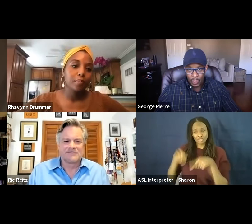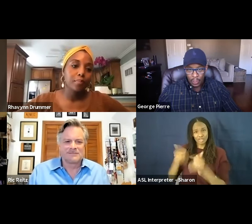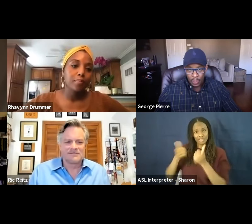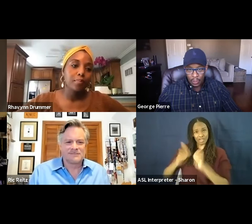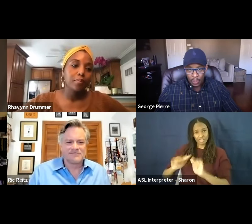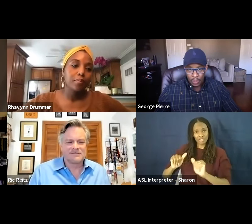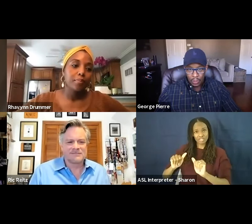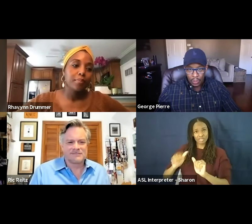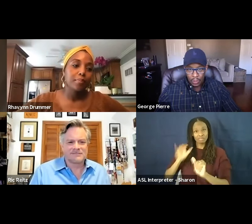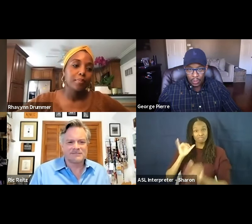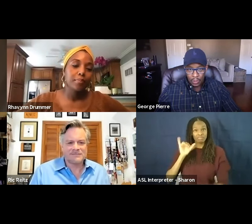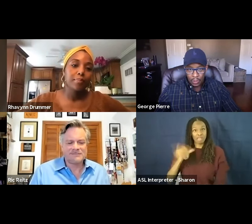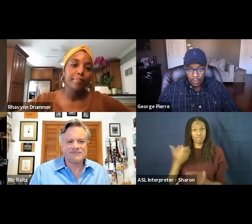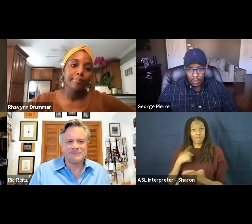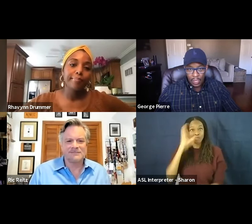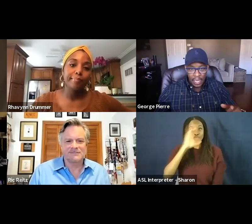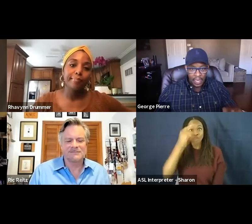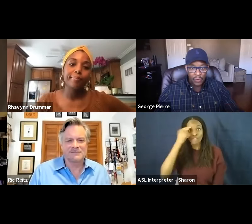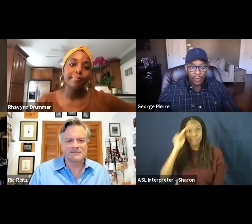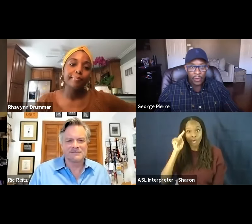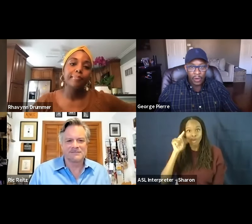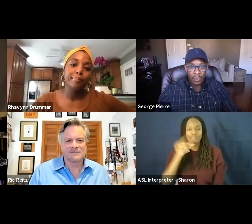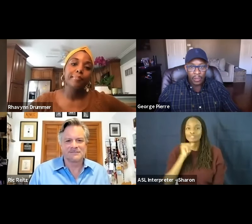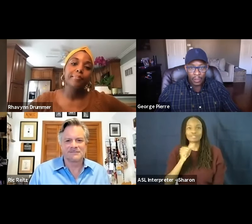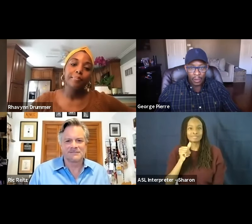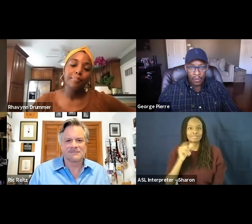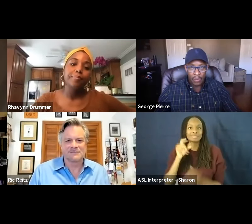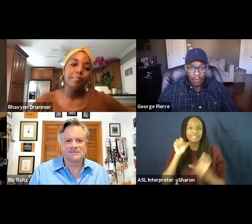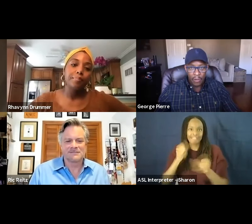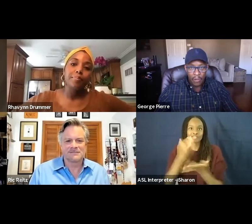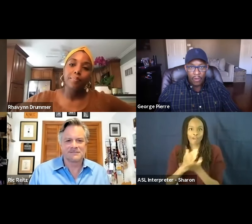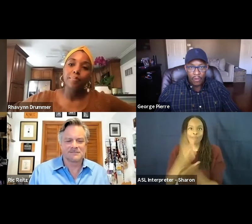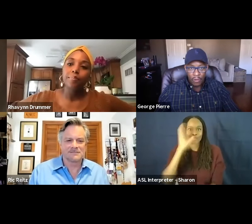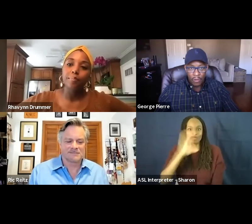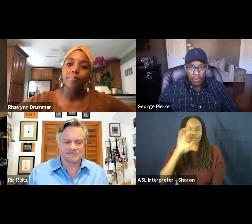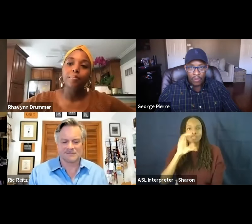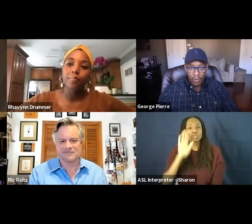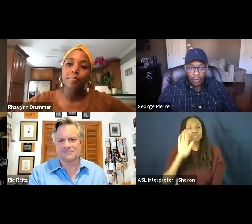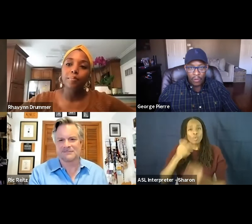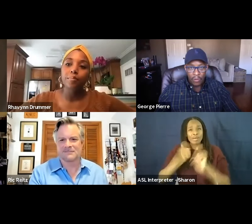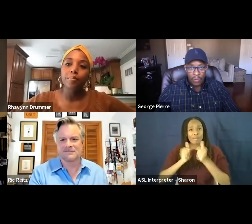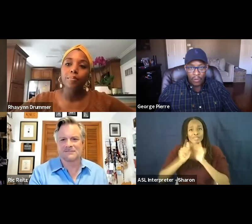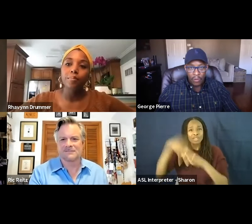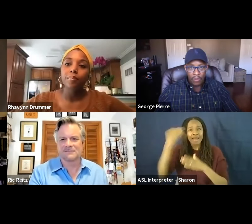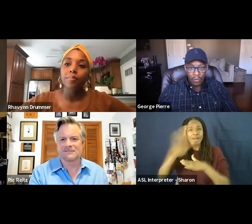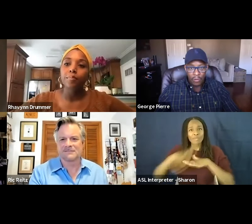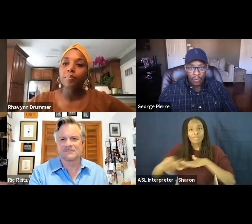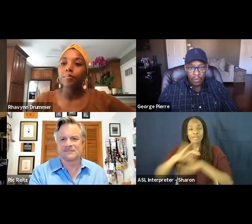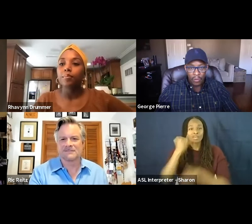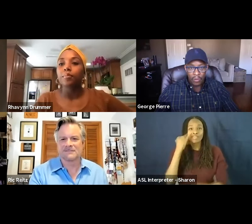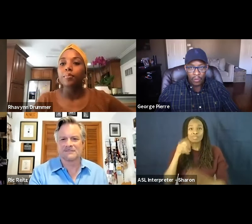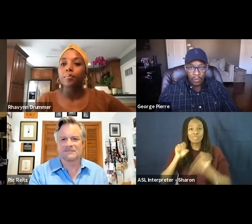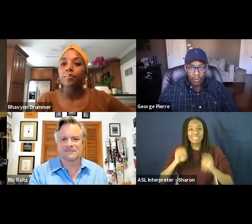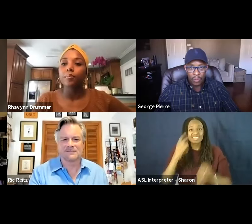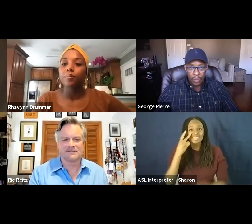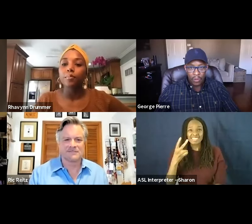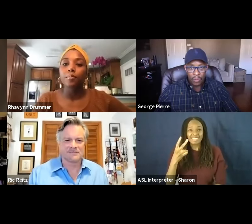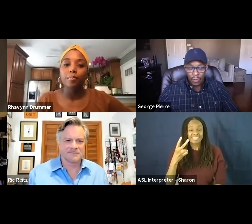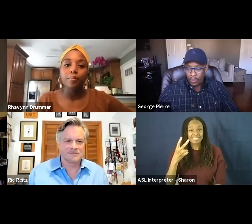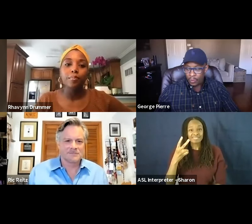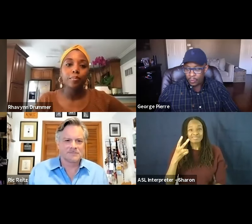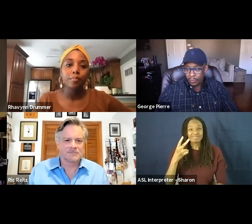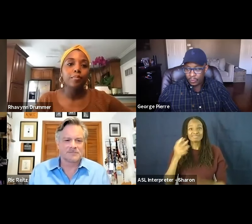looking for, they don't have to look any further. And believe me, your competition out there, if you could see the competition that we see, the ones